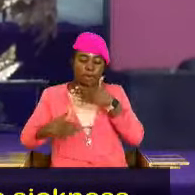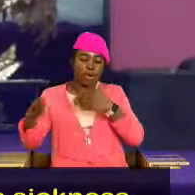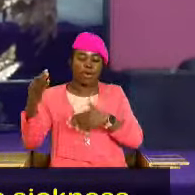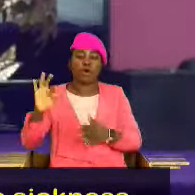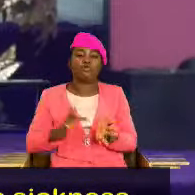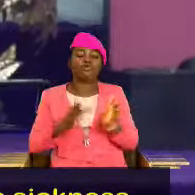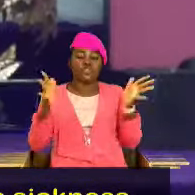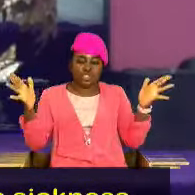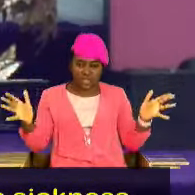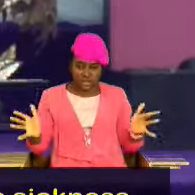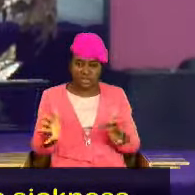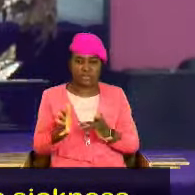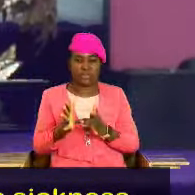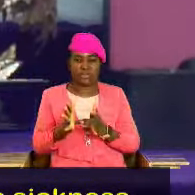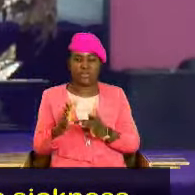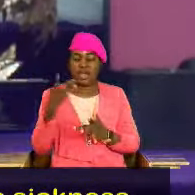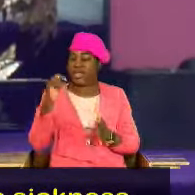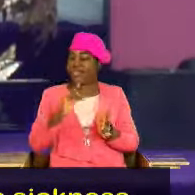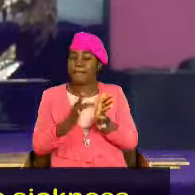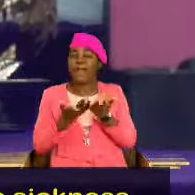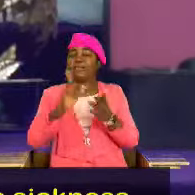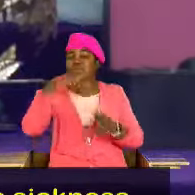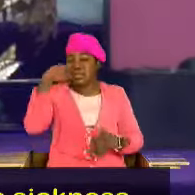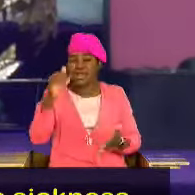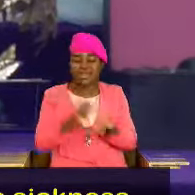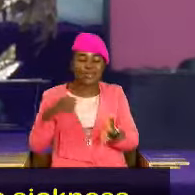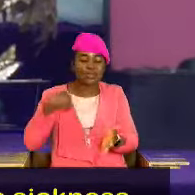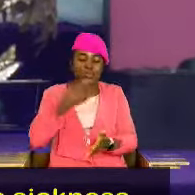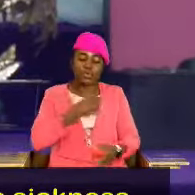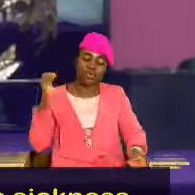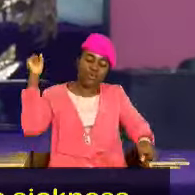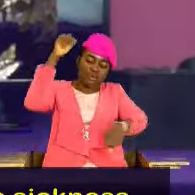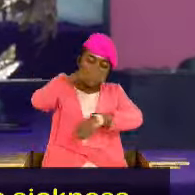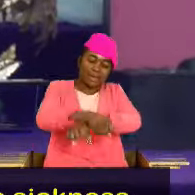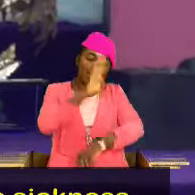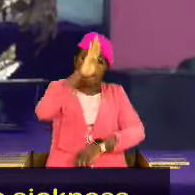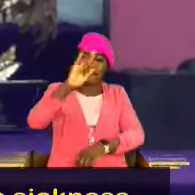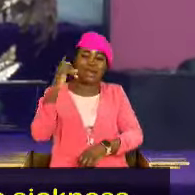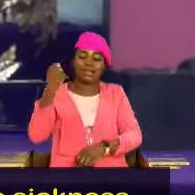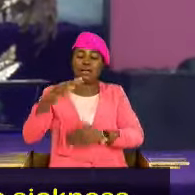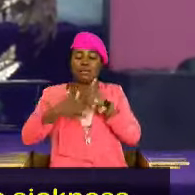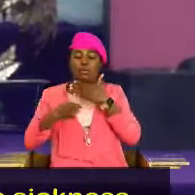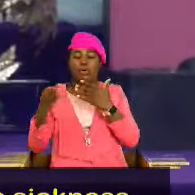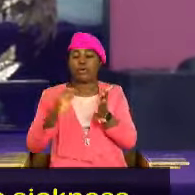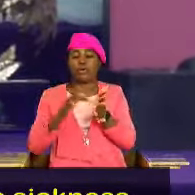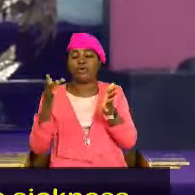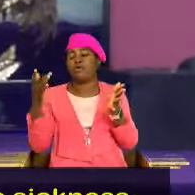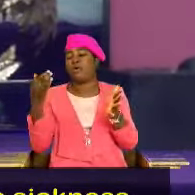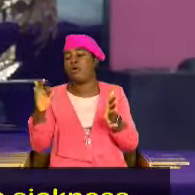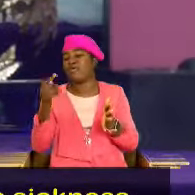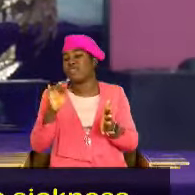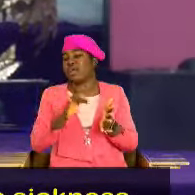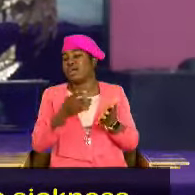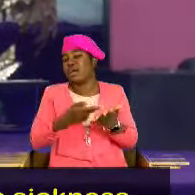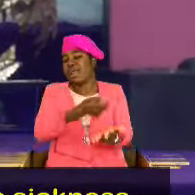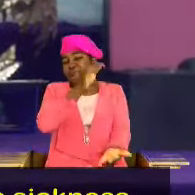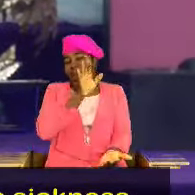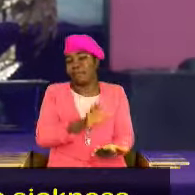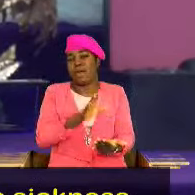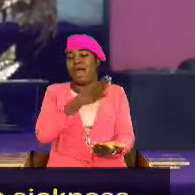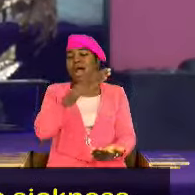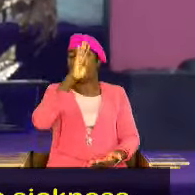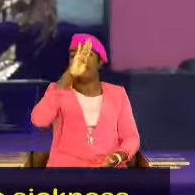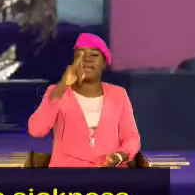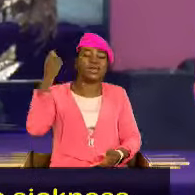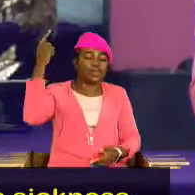the Bible says we overcame him by the blood of the lamb and by the word of Our